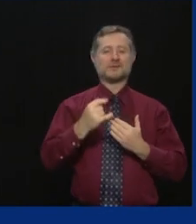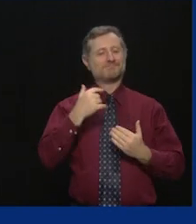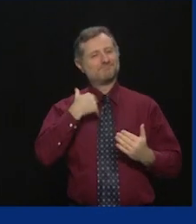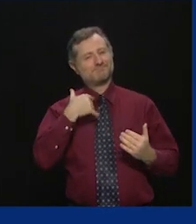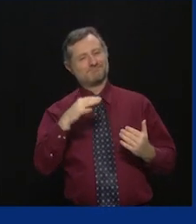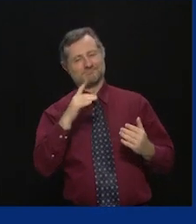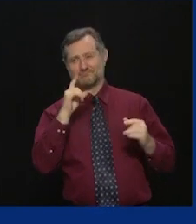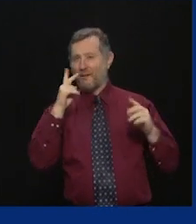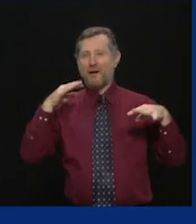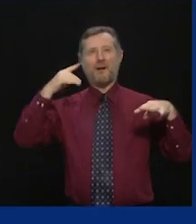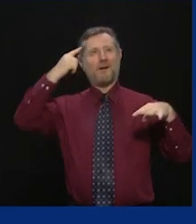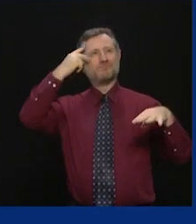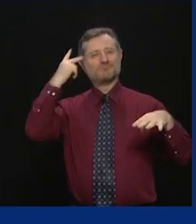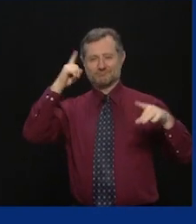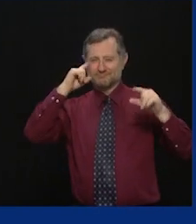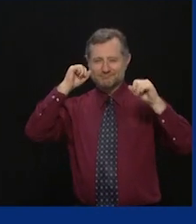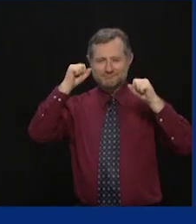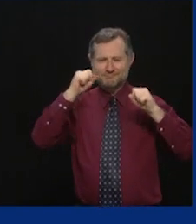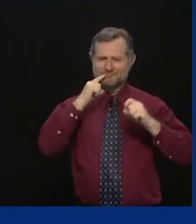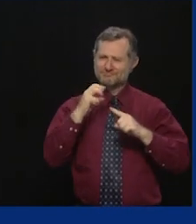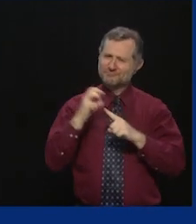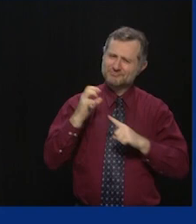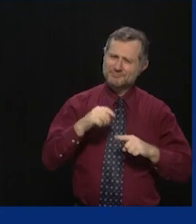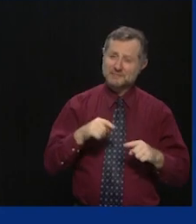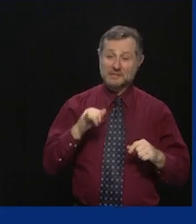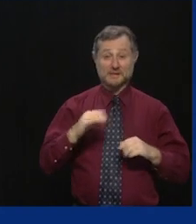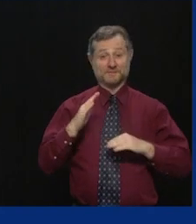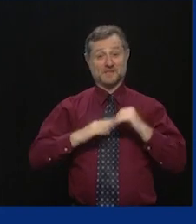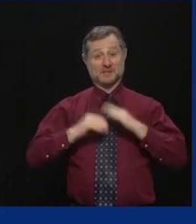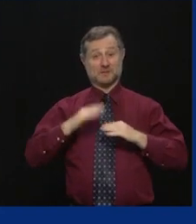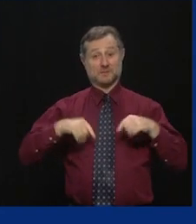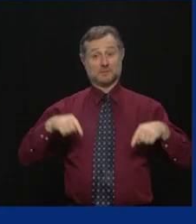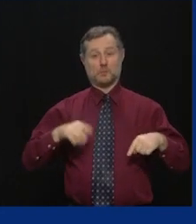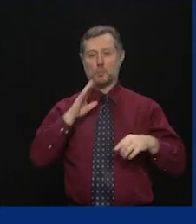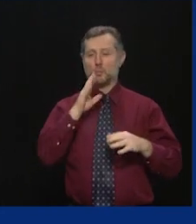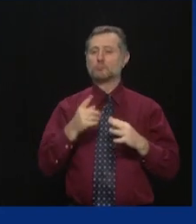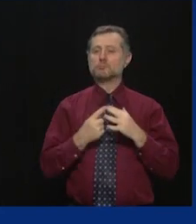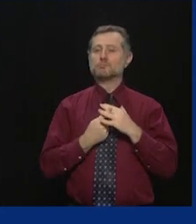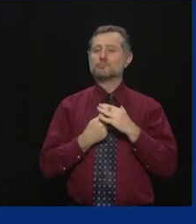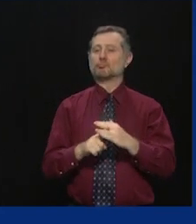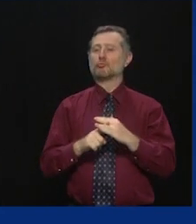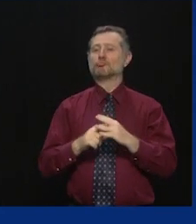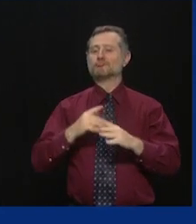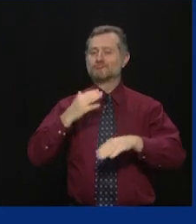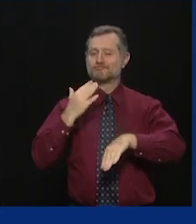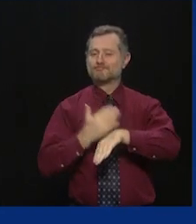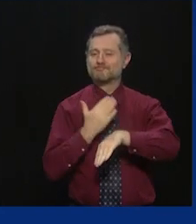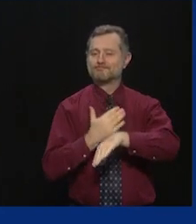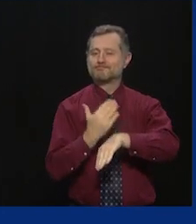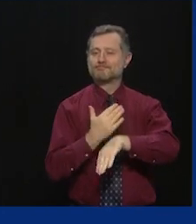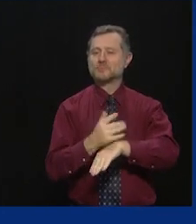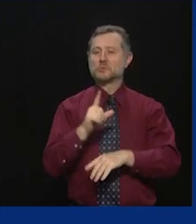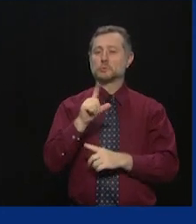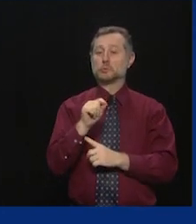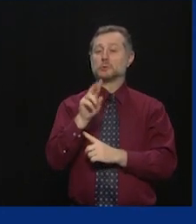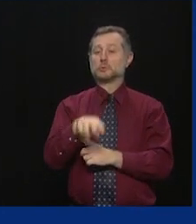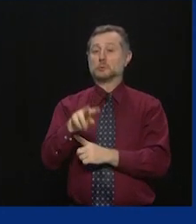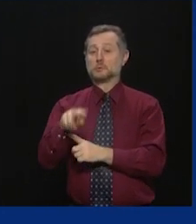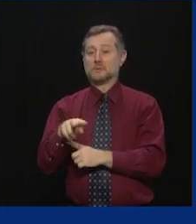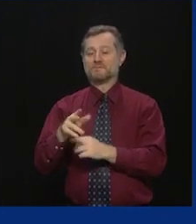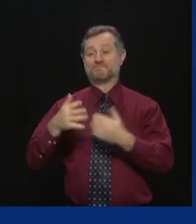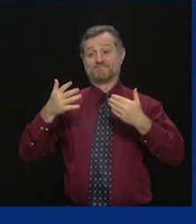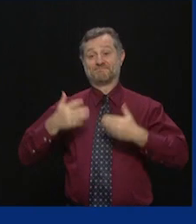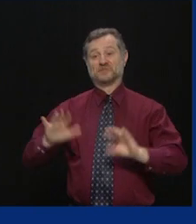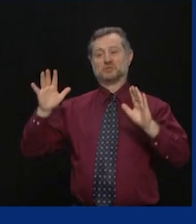This building is going to start construction, I believe, in spring of 2022, finish in 2024, which is great. And also